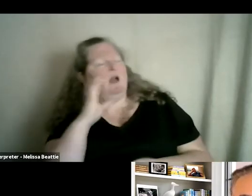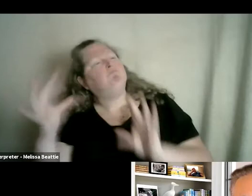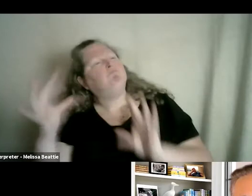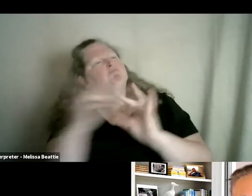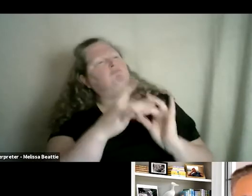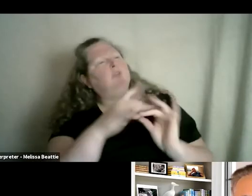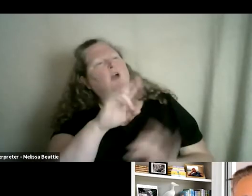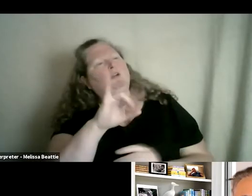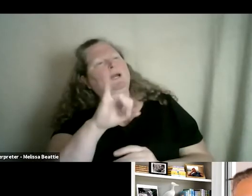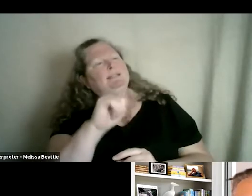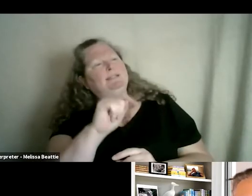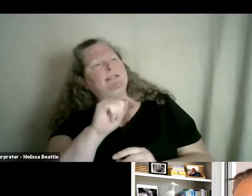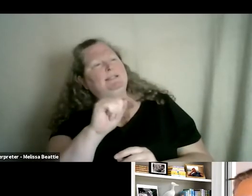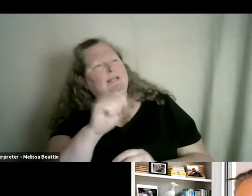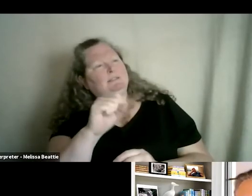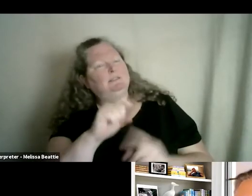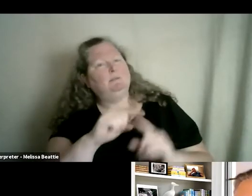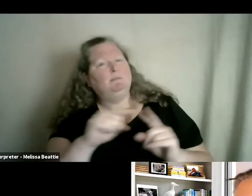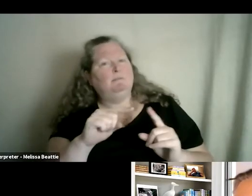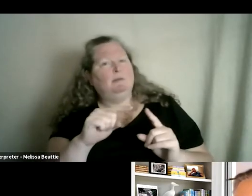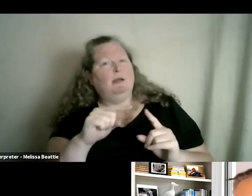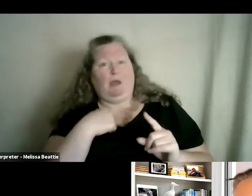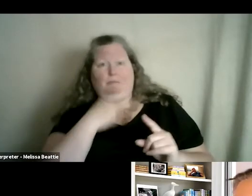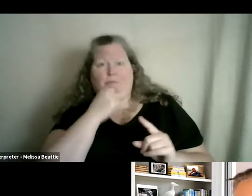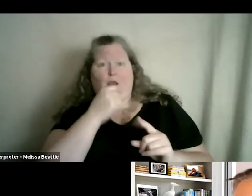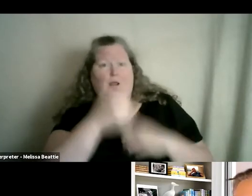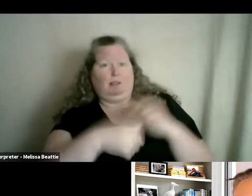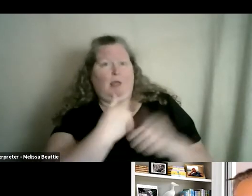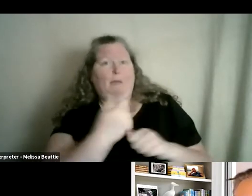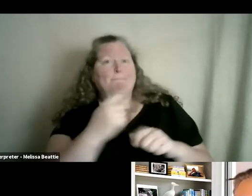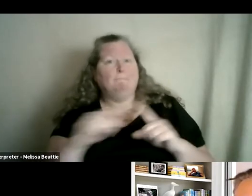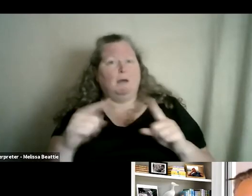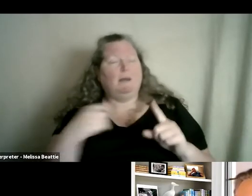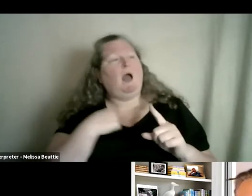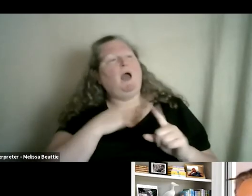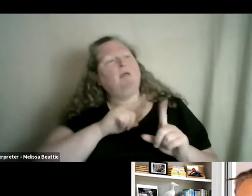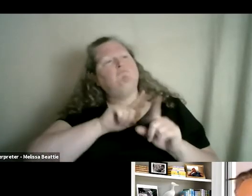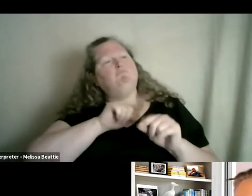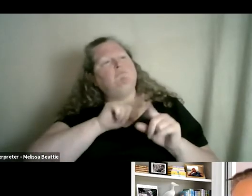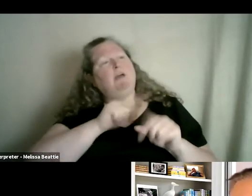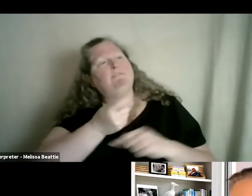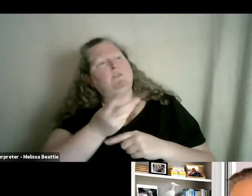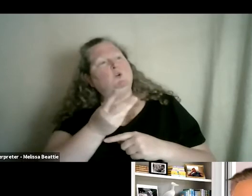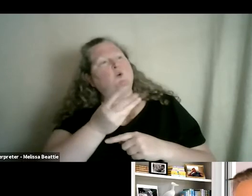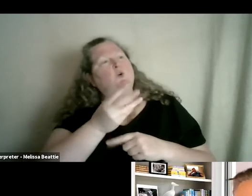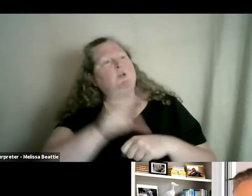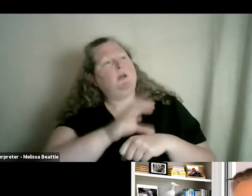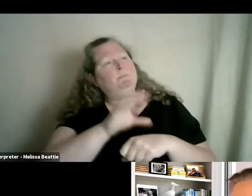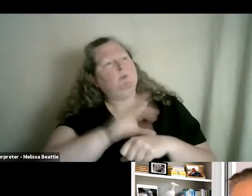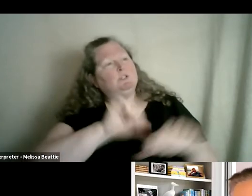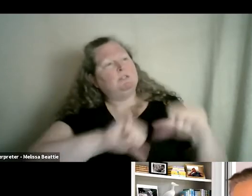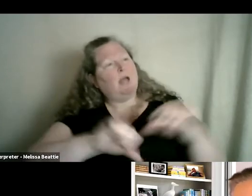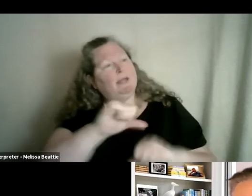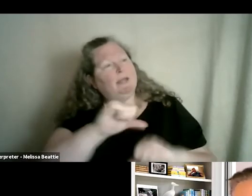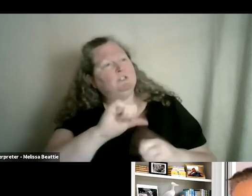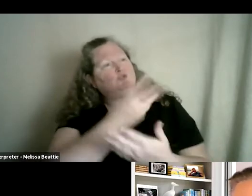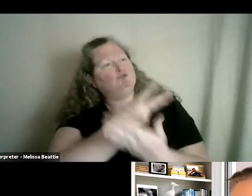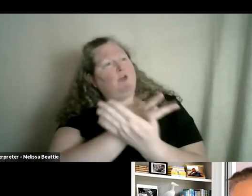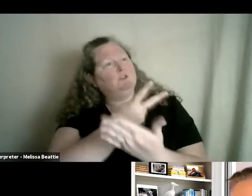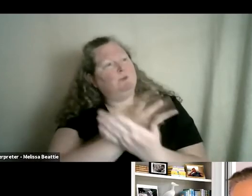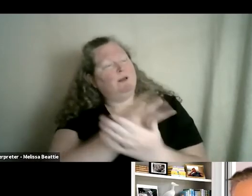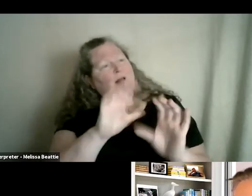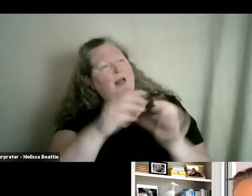RIT, although not an alum. I did attend a couple of computer science graduate classes after I graduated